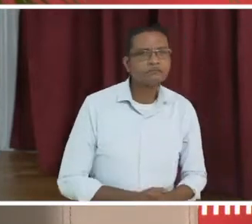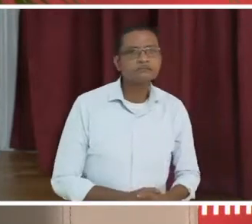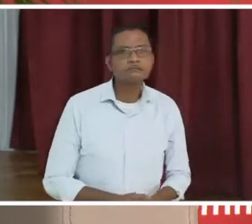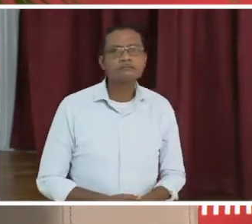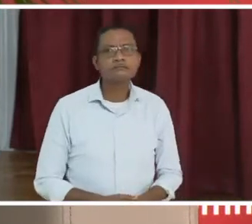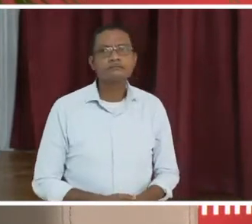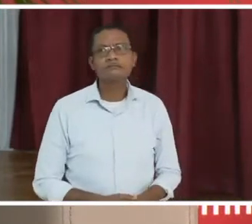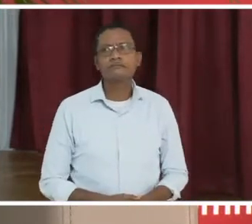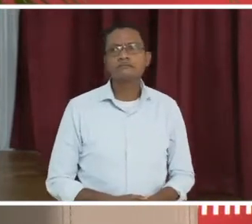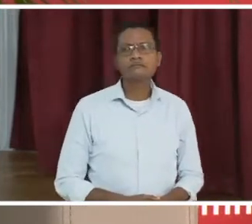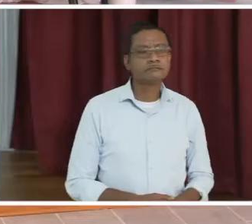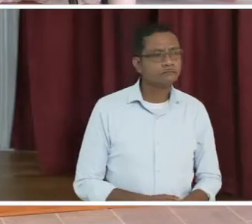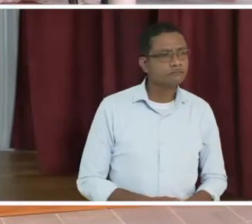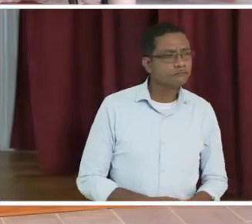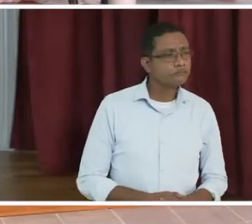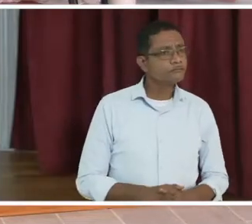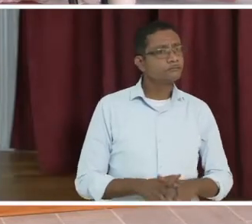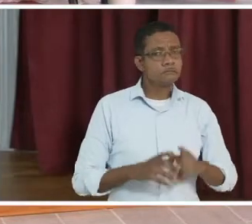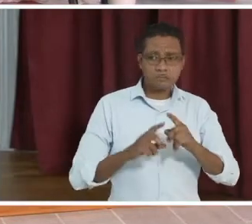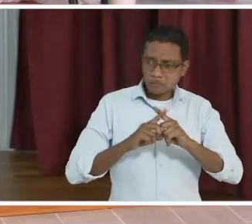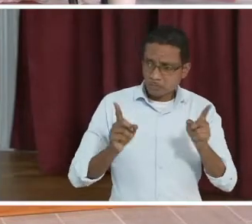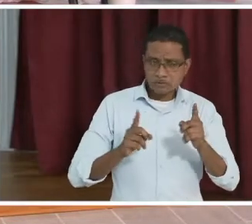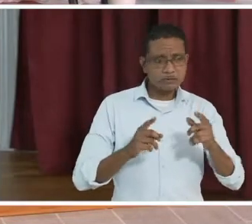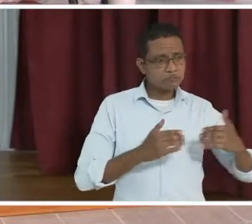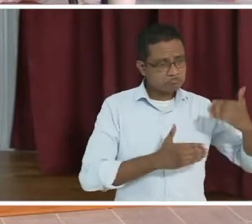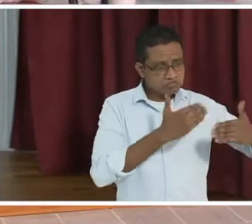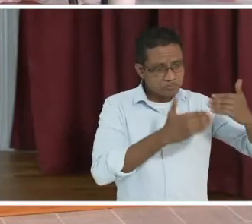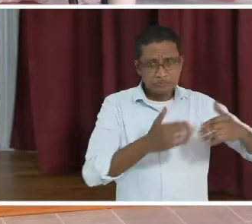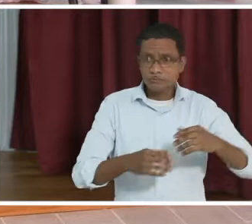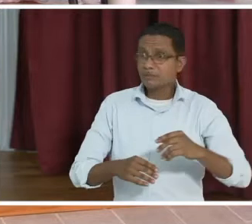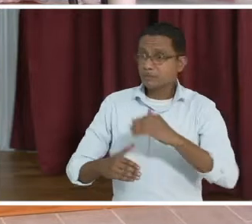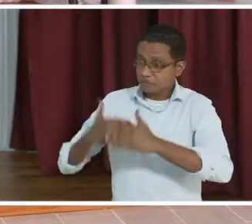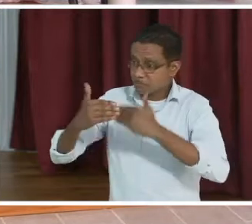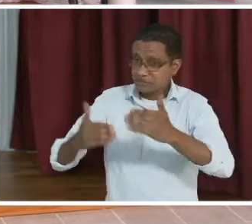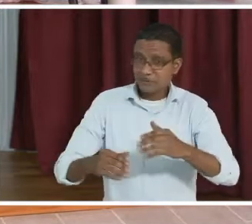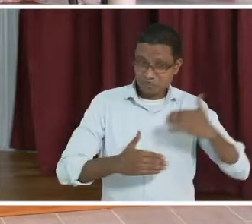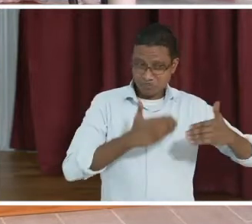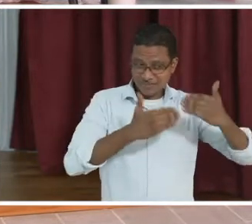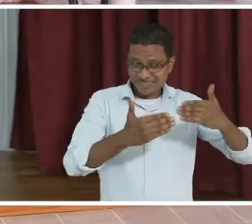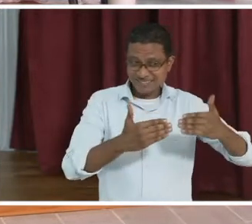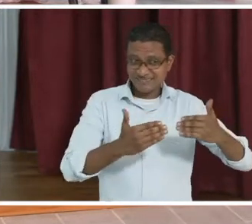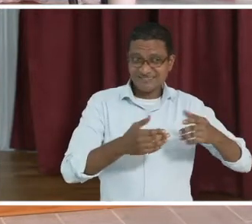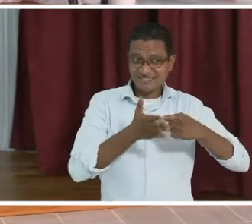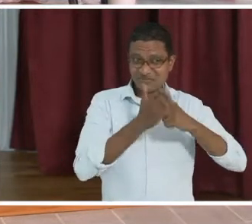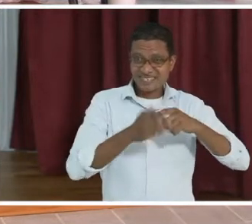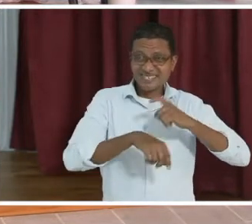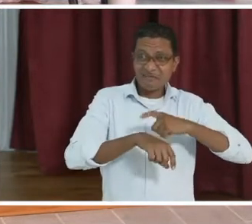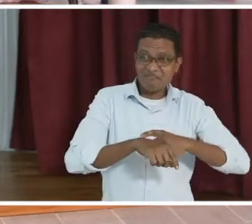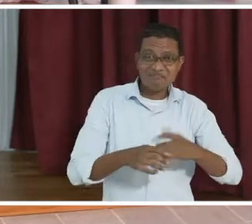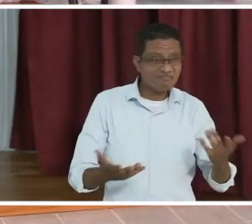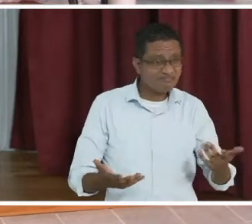Yeah, major. Both of them are processes, though, and processes take time. So what sort of time frame are we looking at